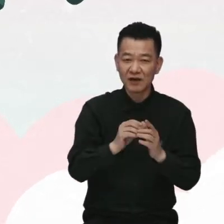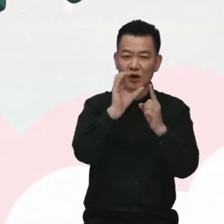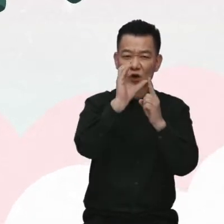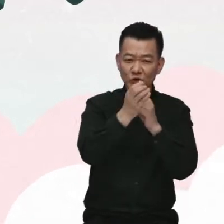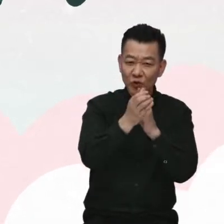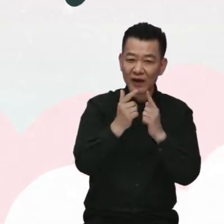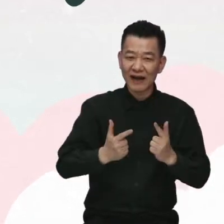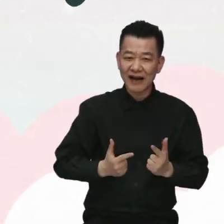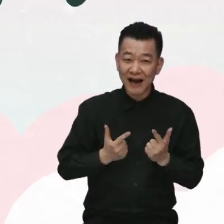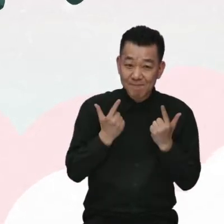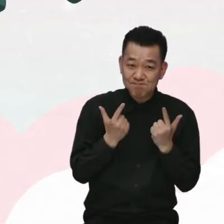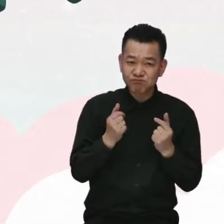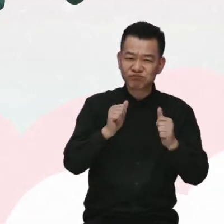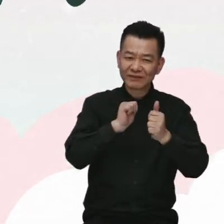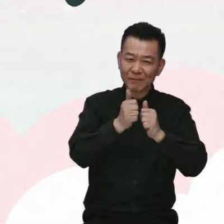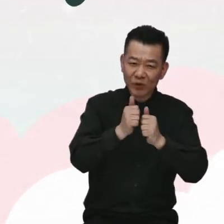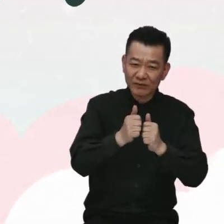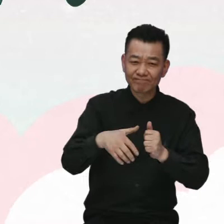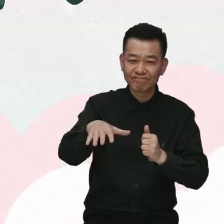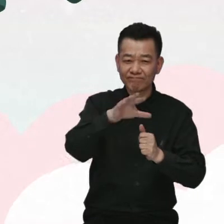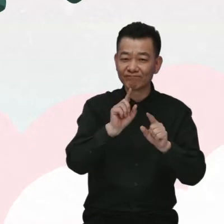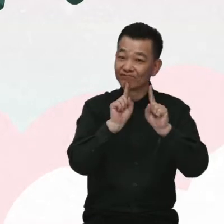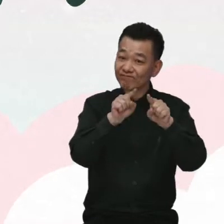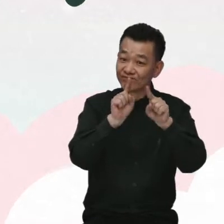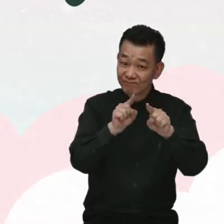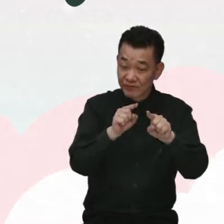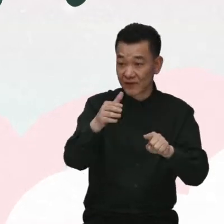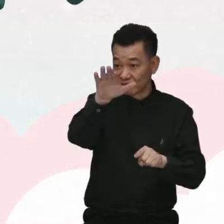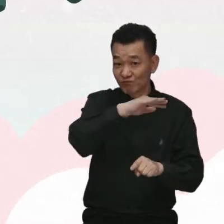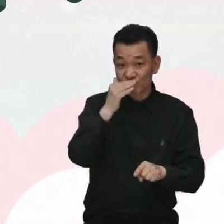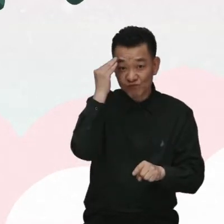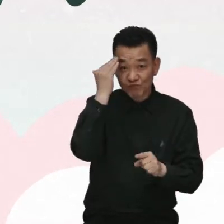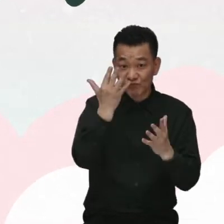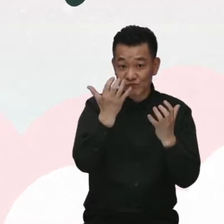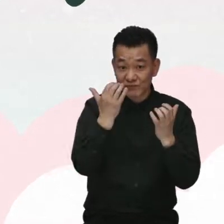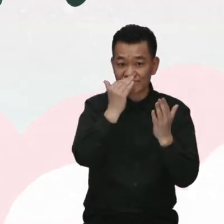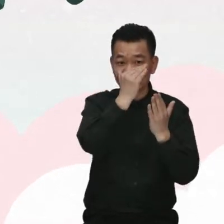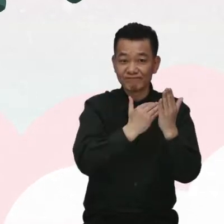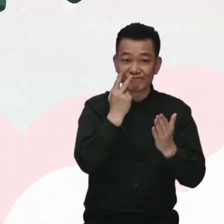Cultural Life, Recreation, Leisure, and Sport.